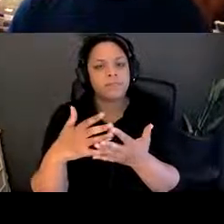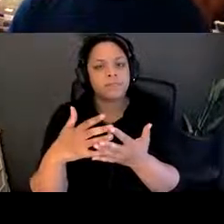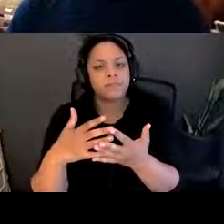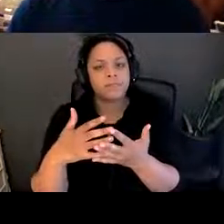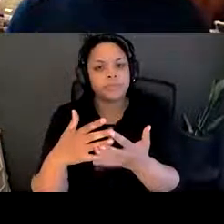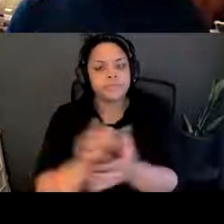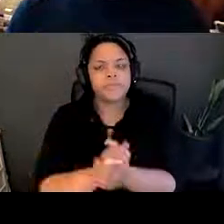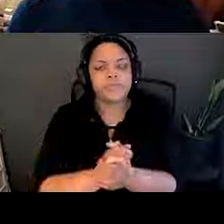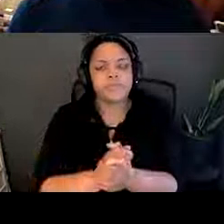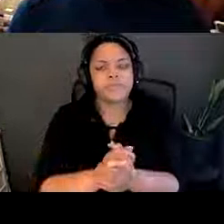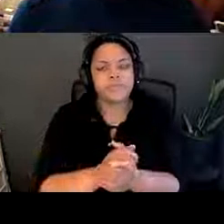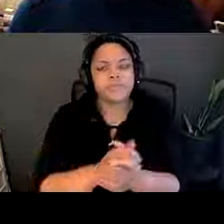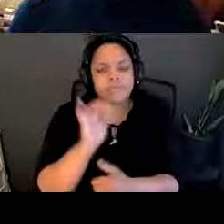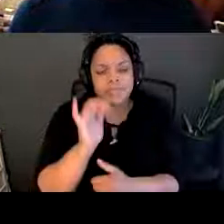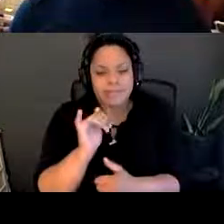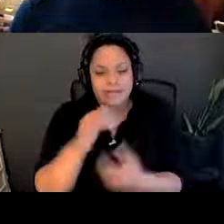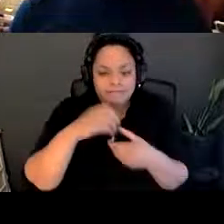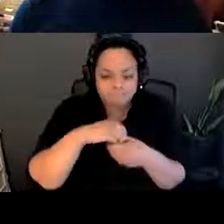it's that element of